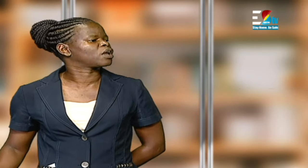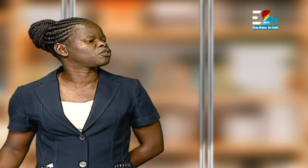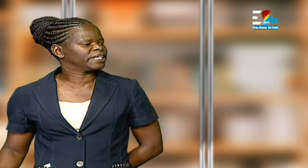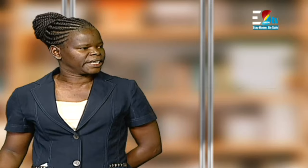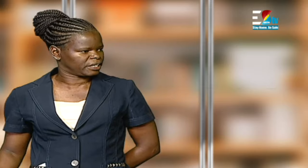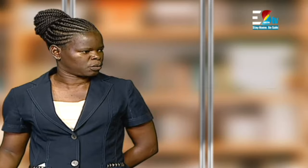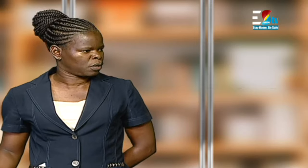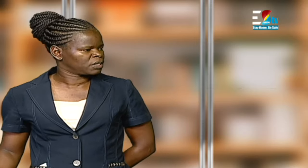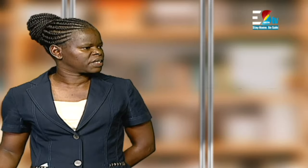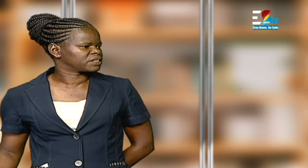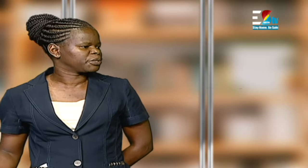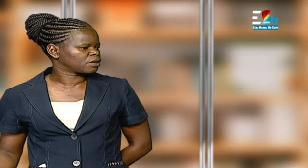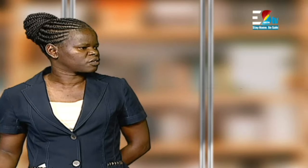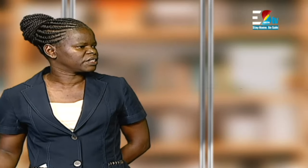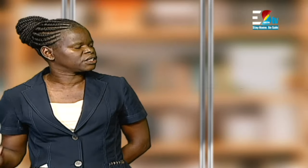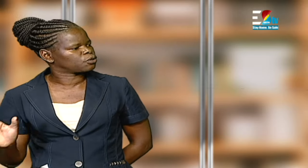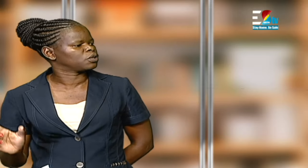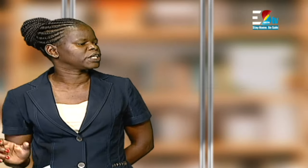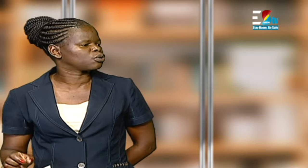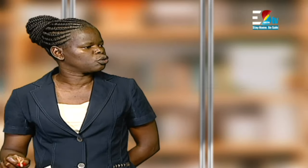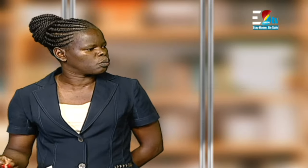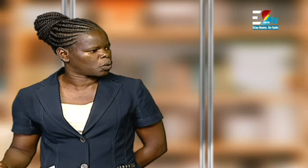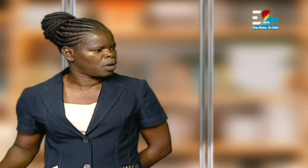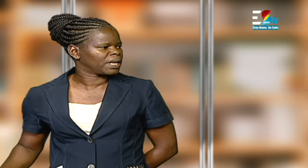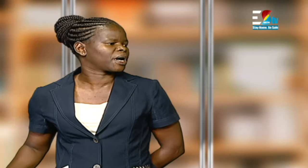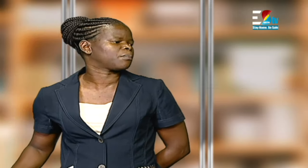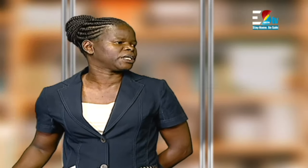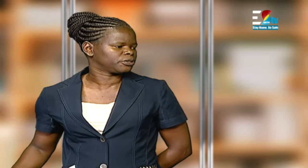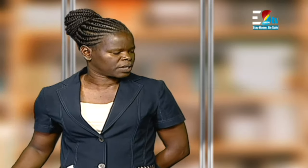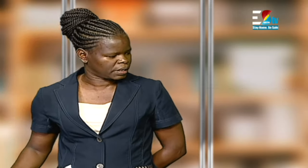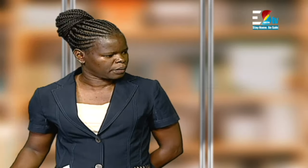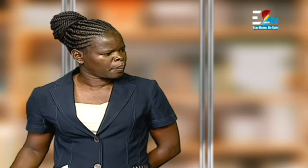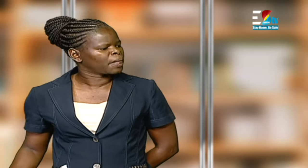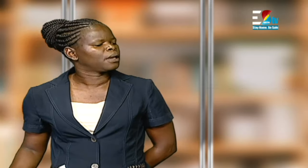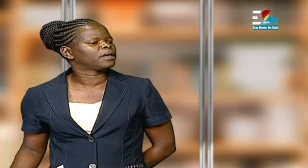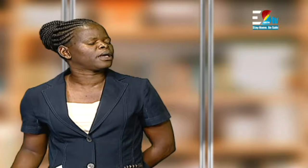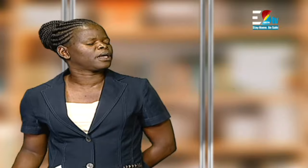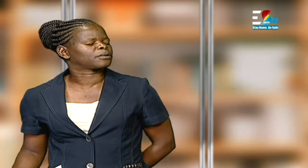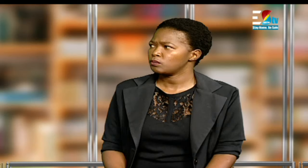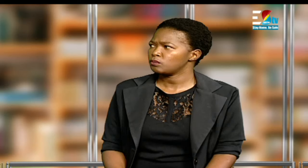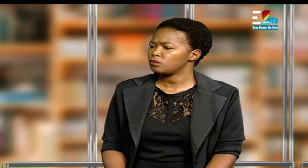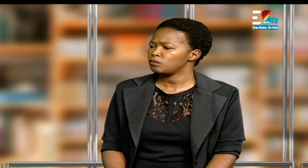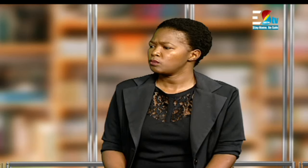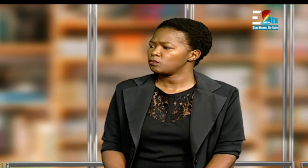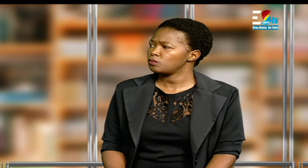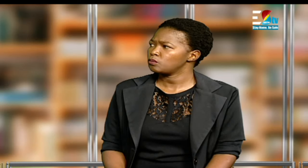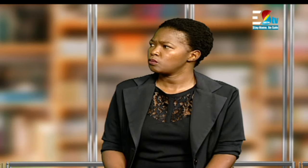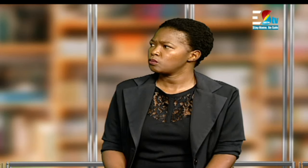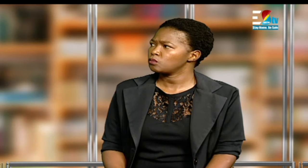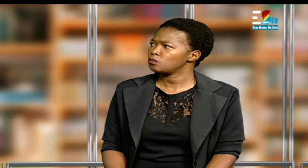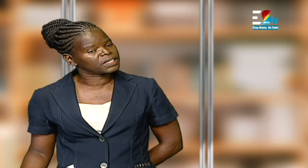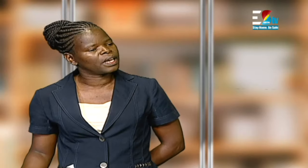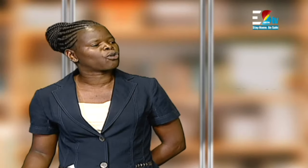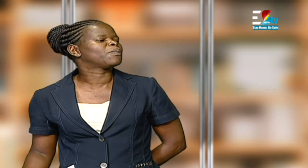singephasi kwalo lolihlelo. Siye sikubite ukuthi ditfo tenkhulumo lamagama lehlukene. Kupheleni kwale sifundvo sethu